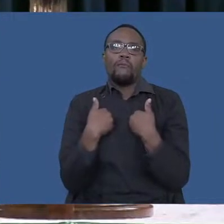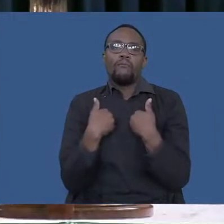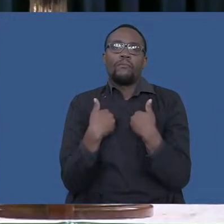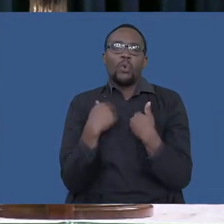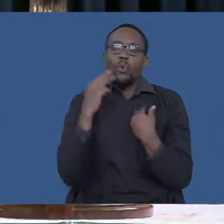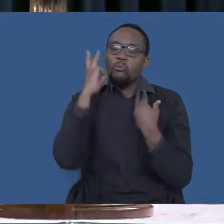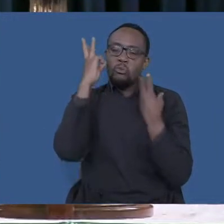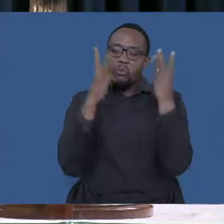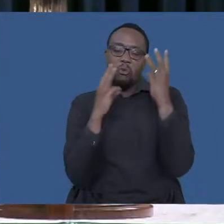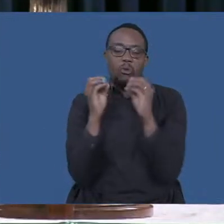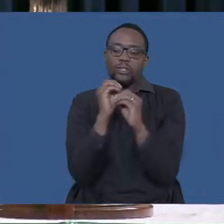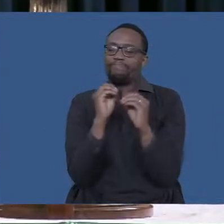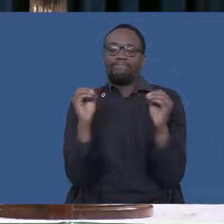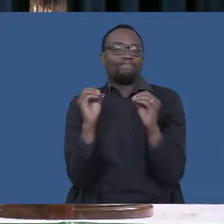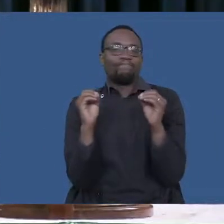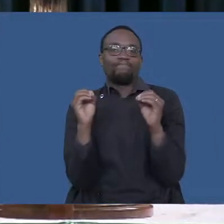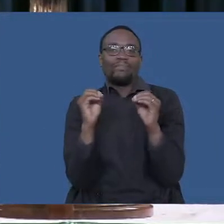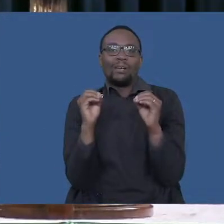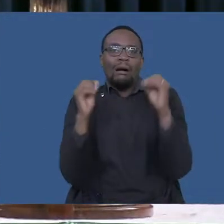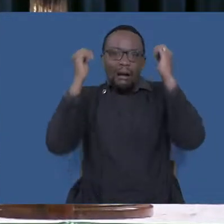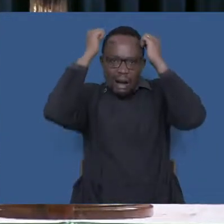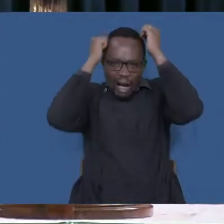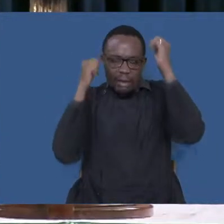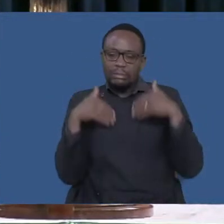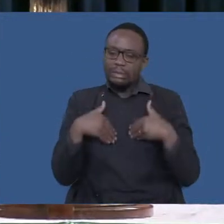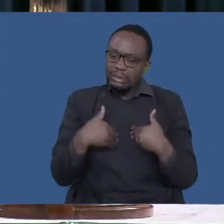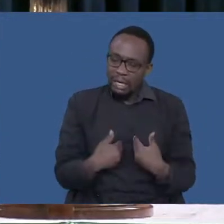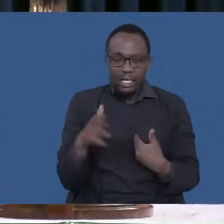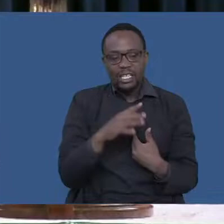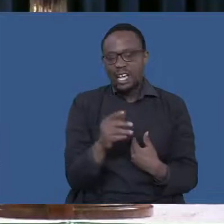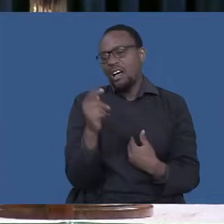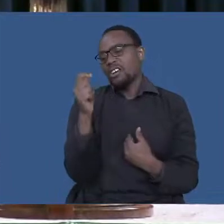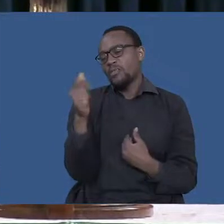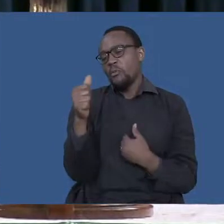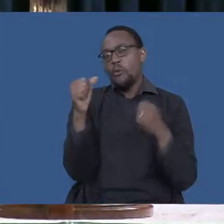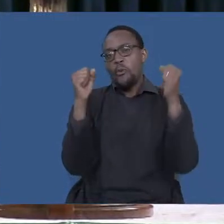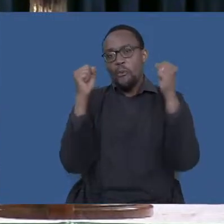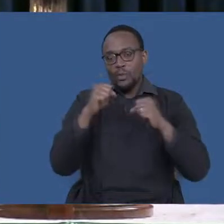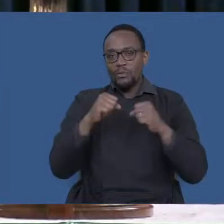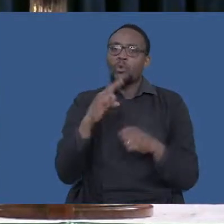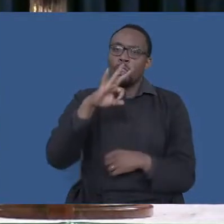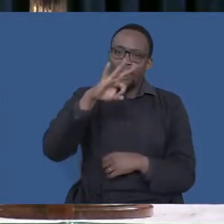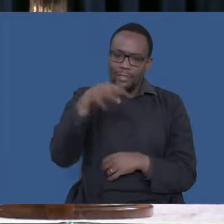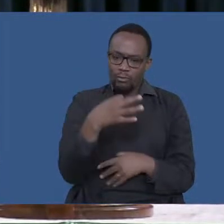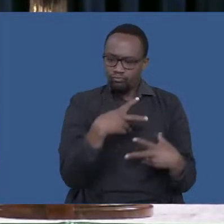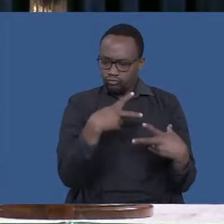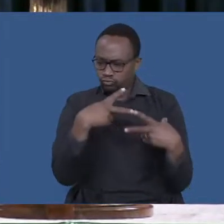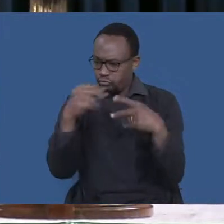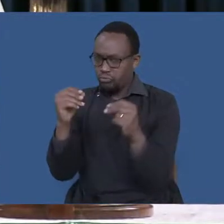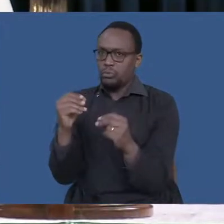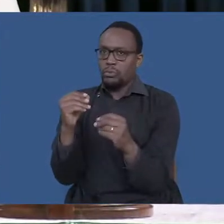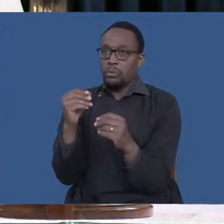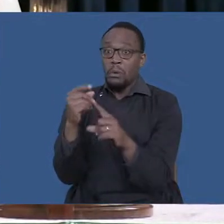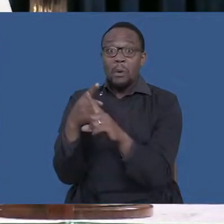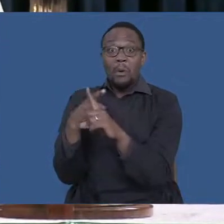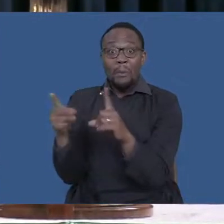and do not worry. Do not wear the whole army, for only a few people live there. So about 3,000 went up, but they